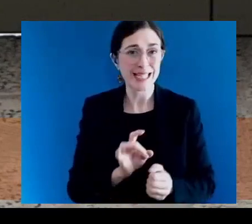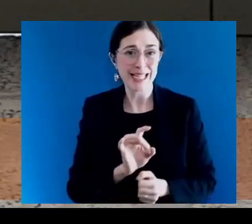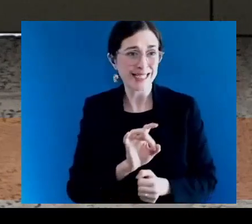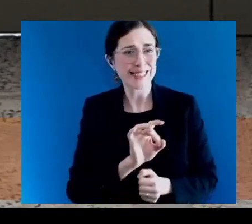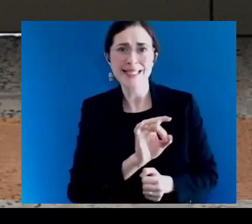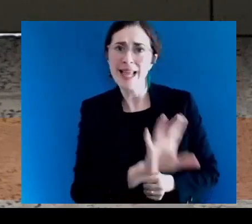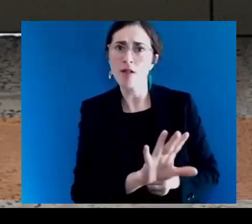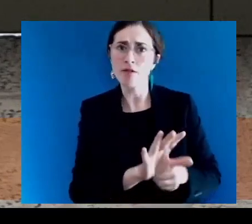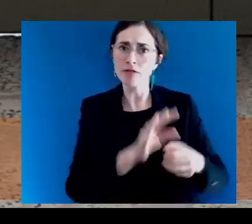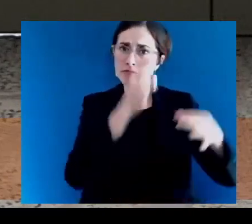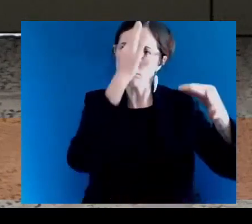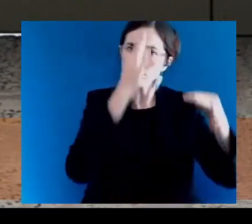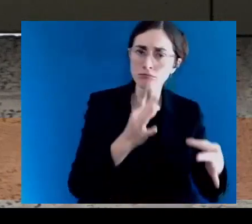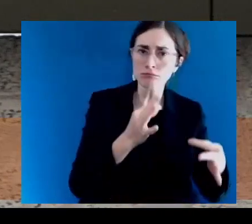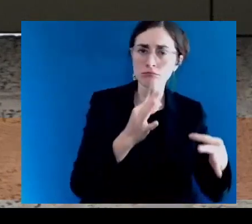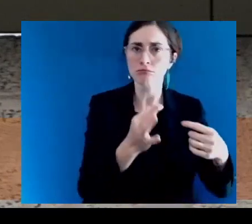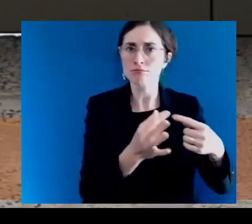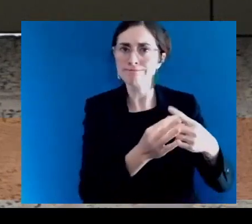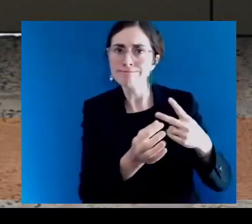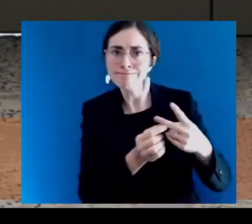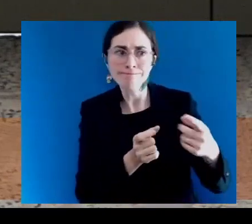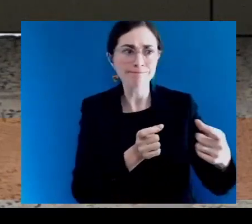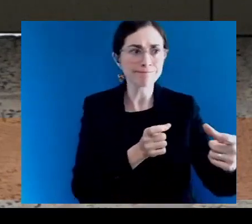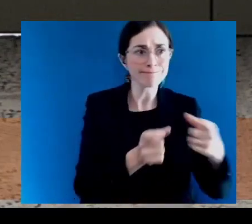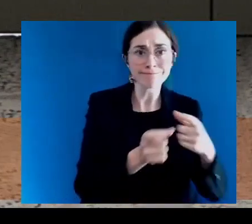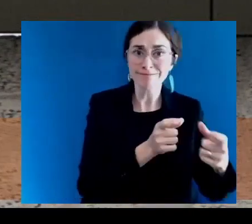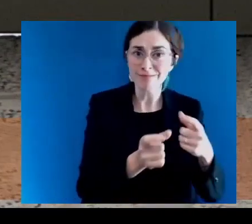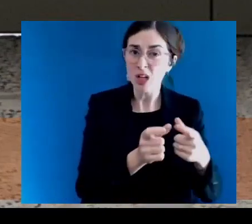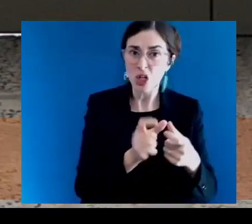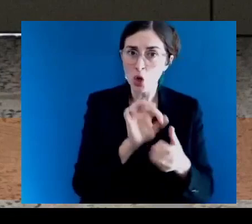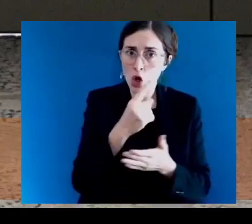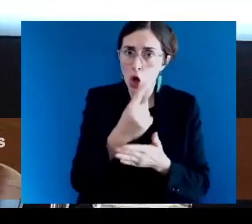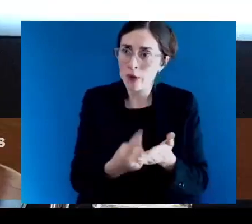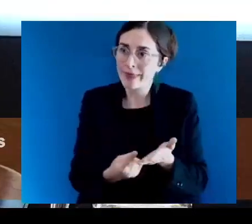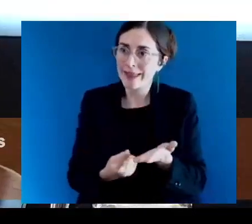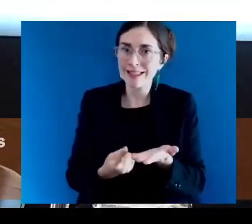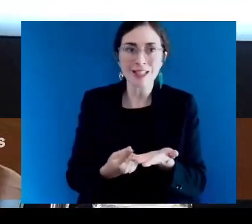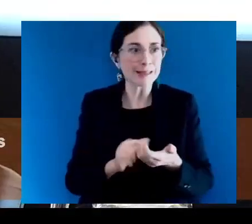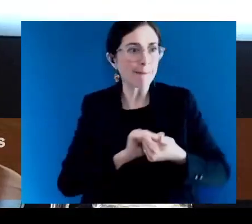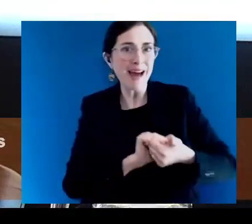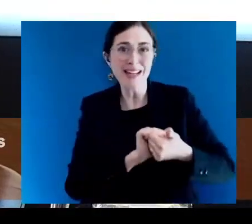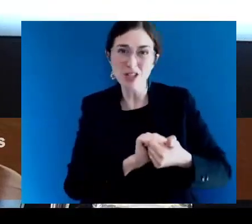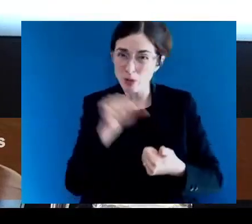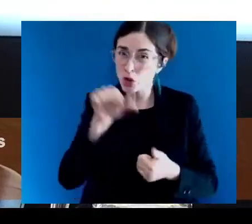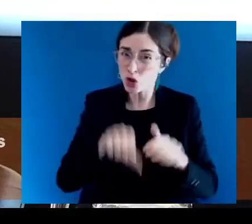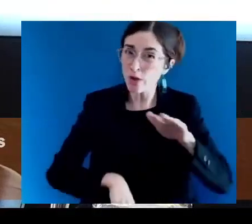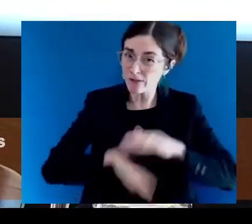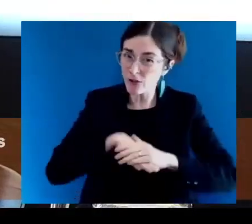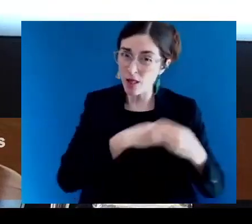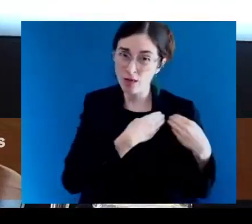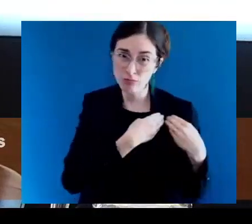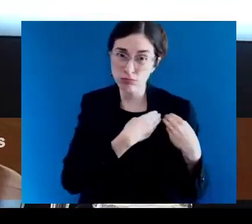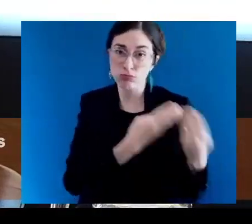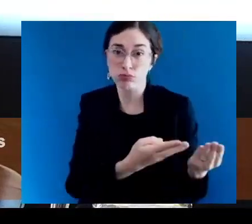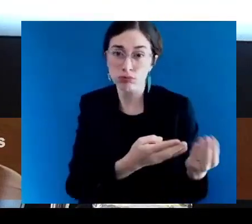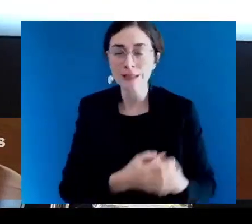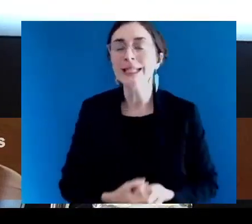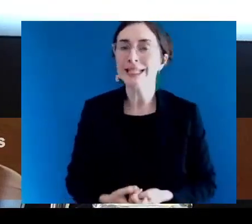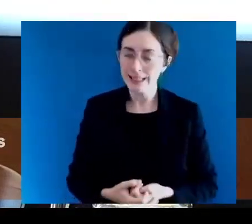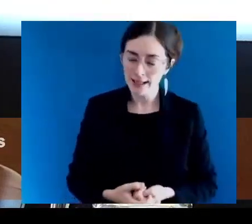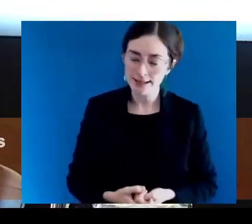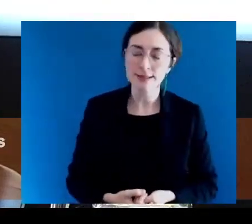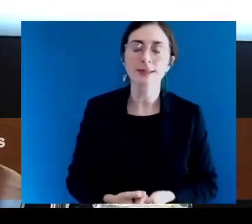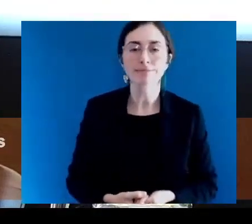can be meaning handing over control completely? Absolutely. I realise that certainly we've gone